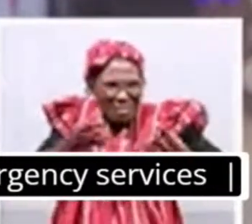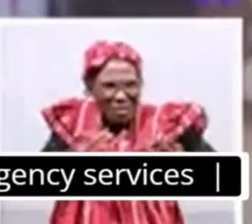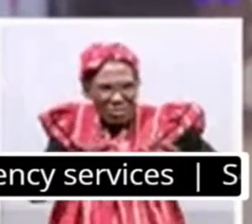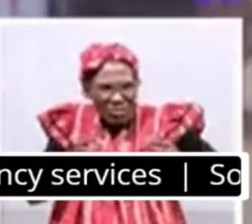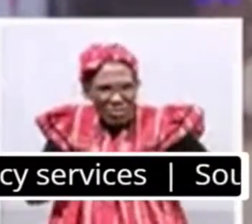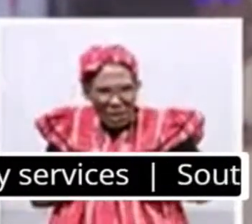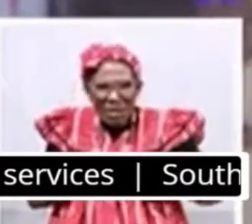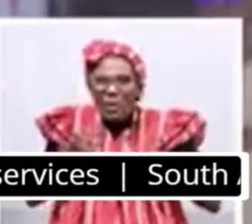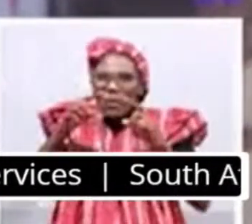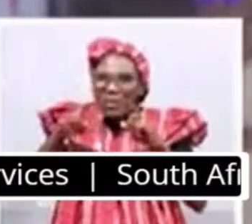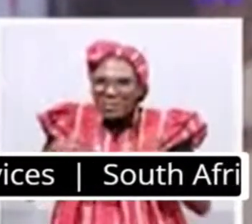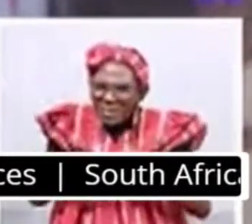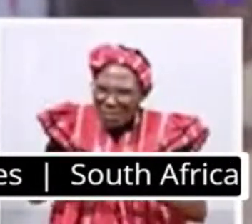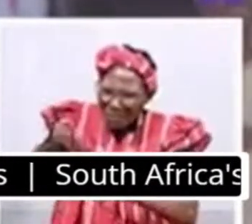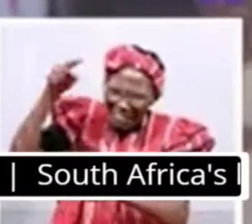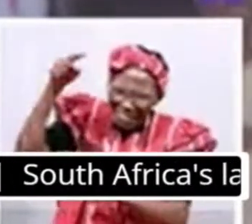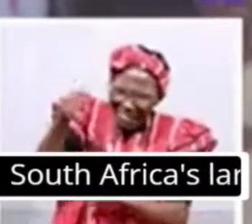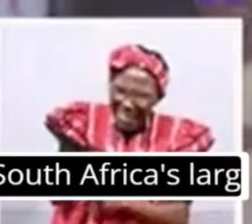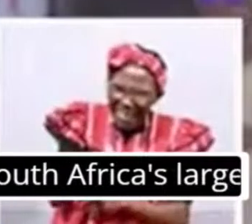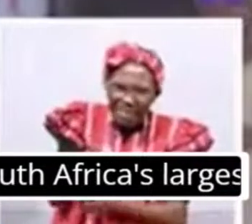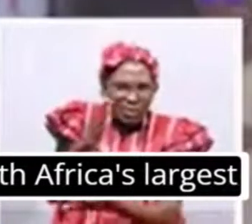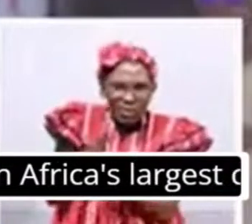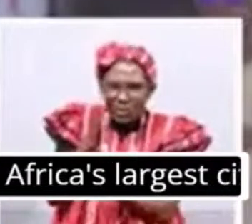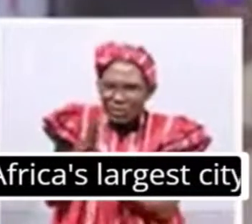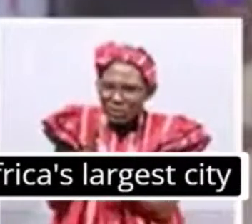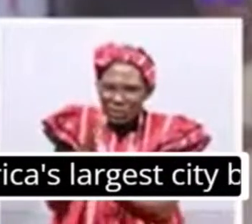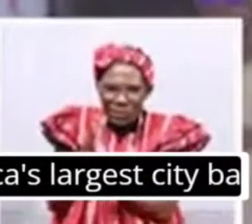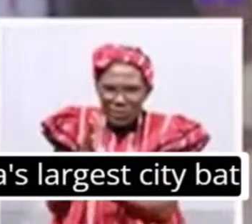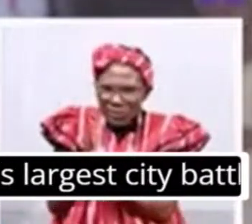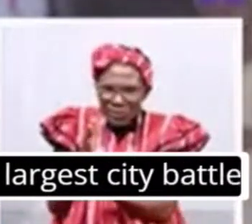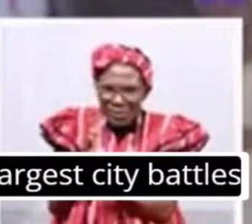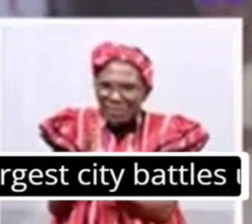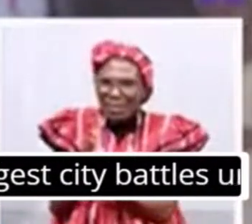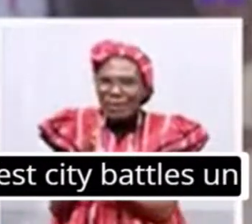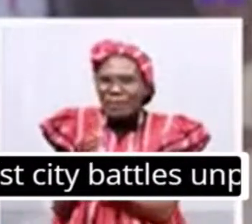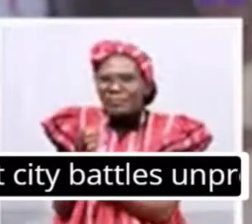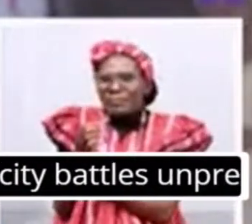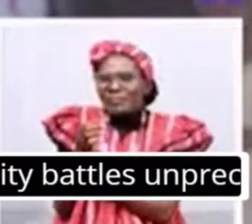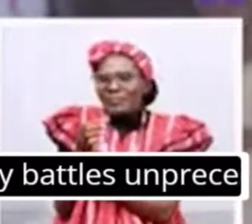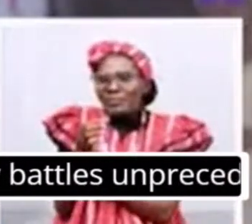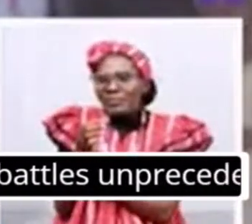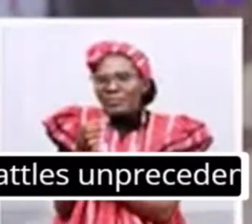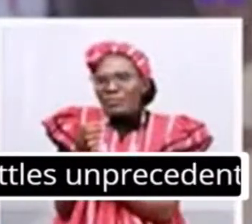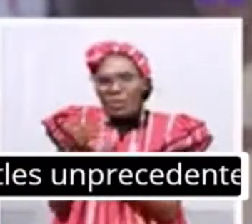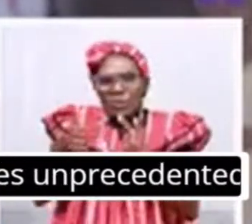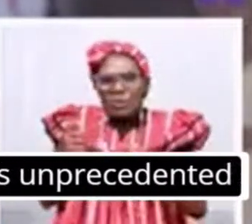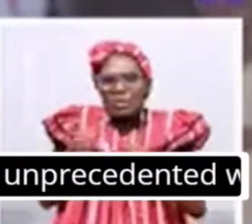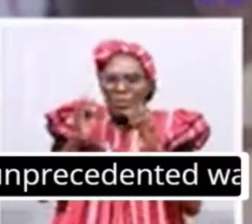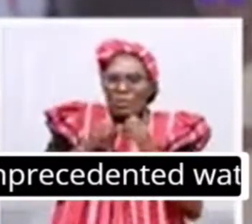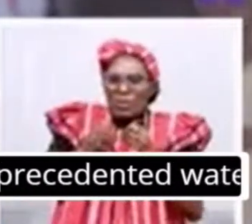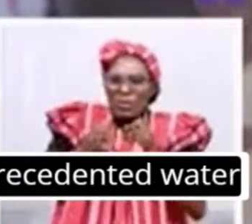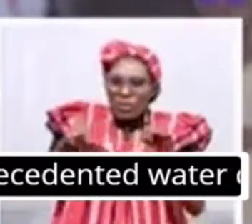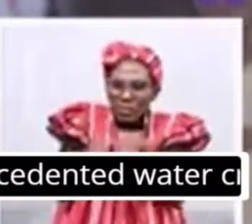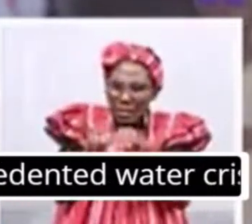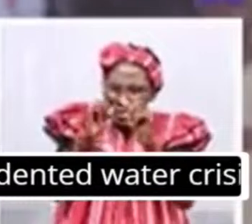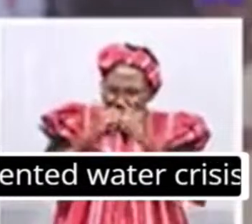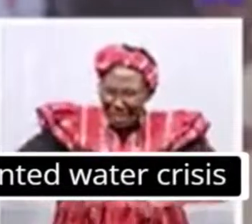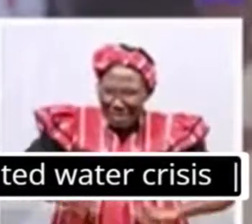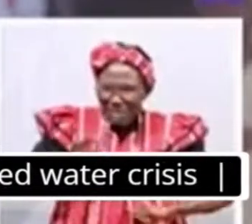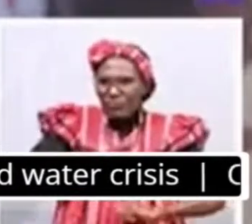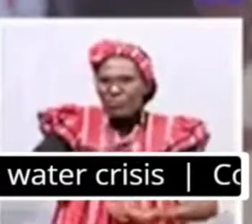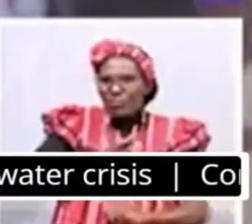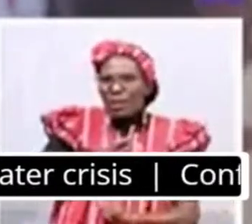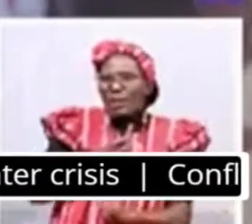something that brought us to the point that we can take our own decisions